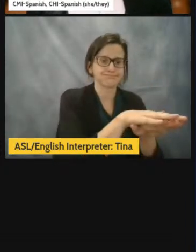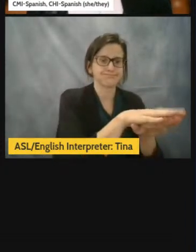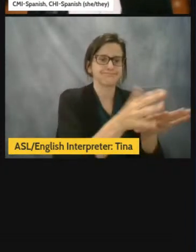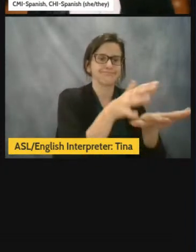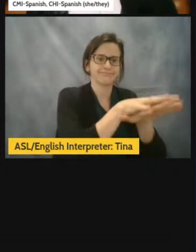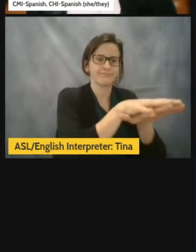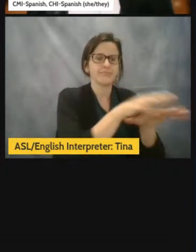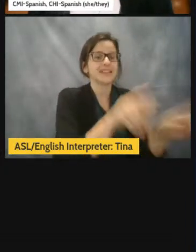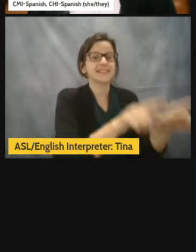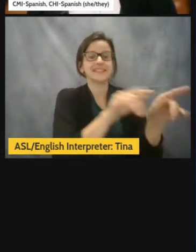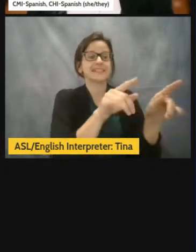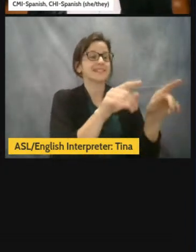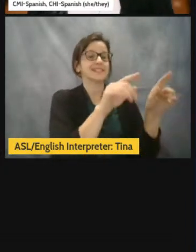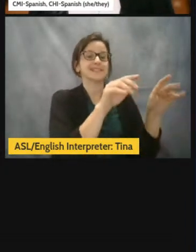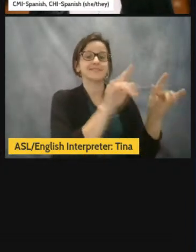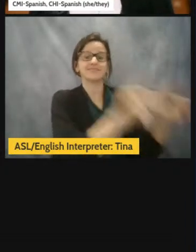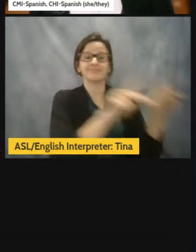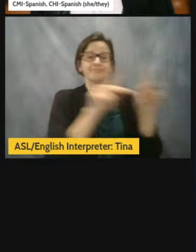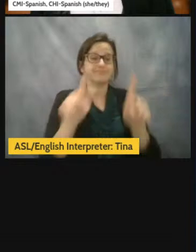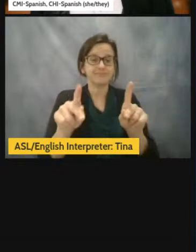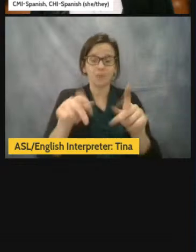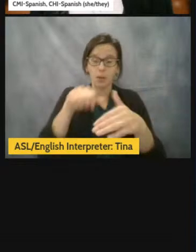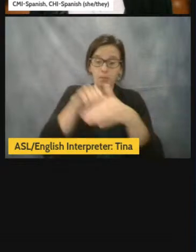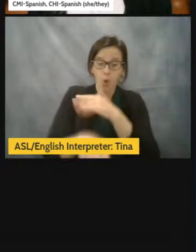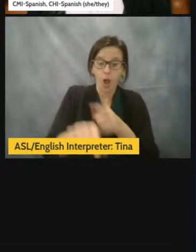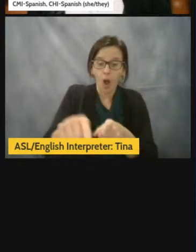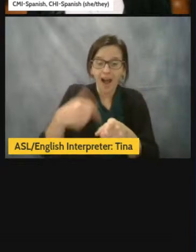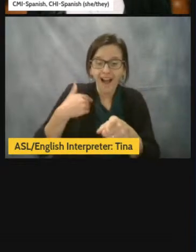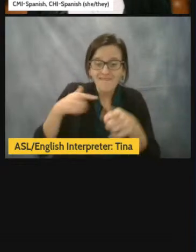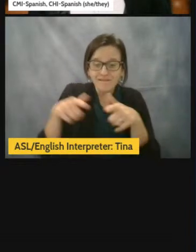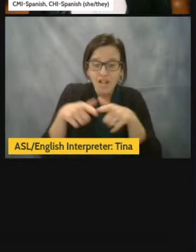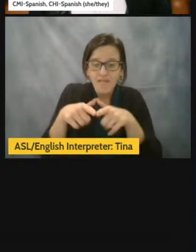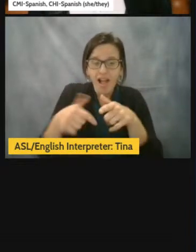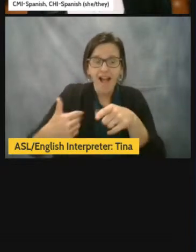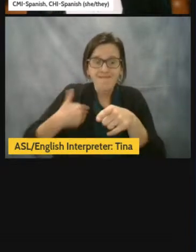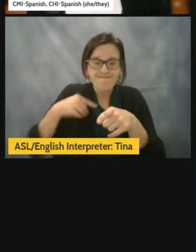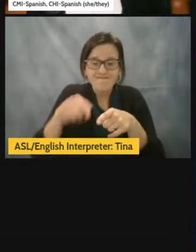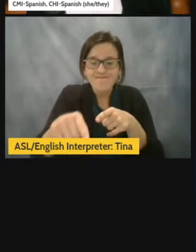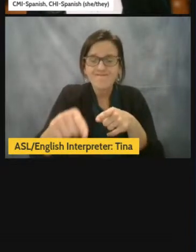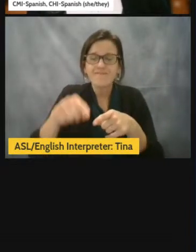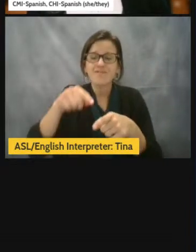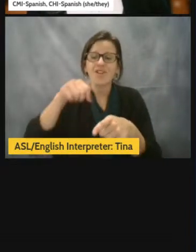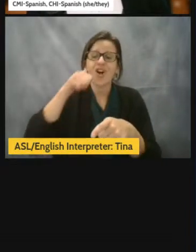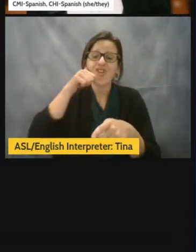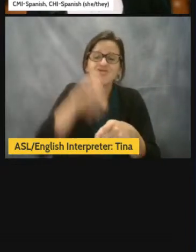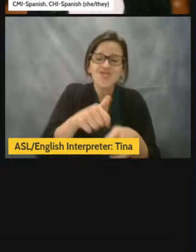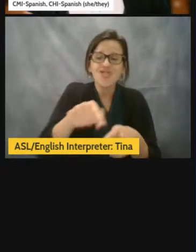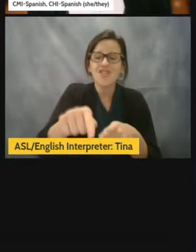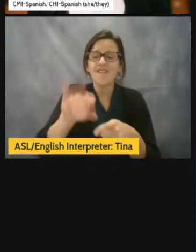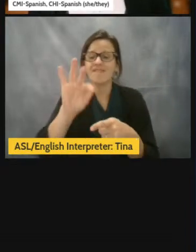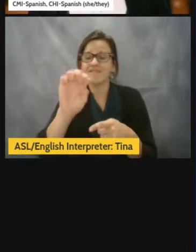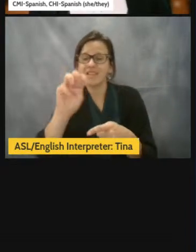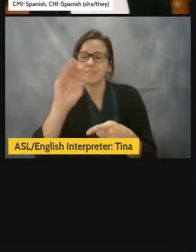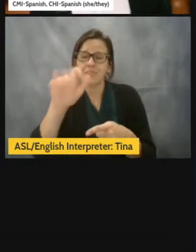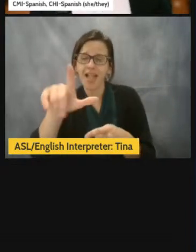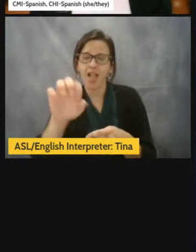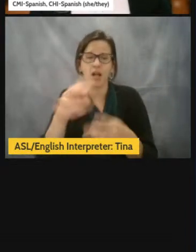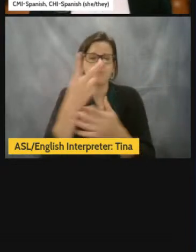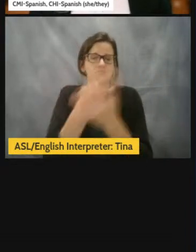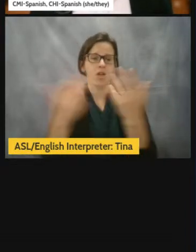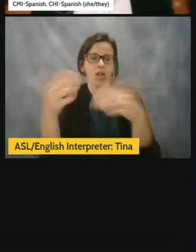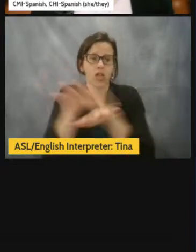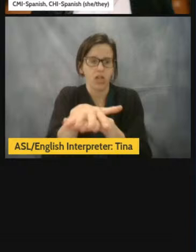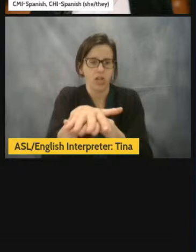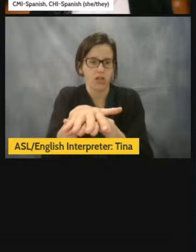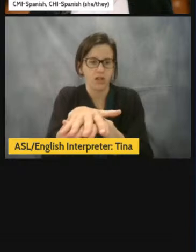and then we automatically assume that that baby is a girl. So it happens pretty quickly, but this is probably part of why sex